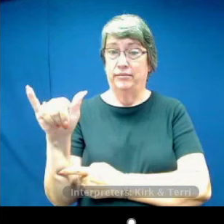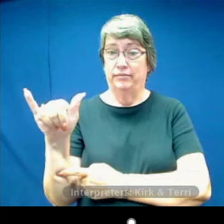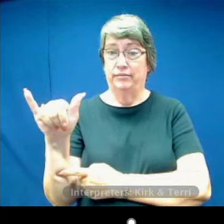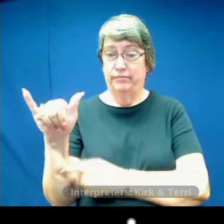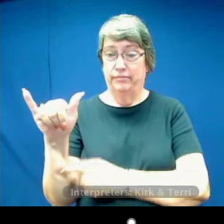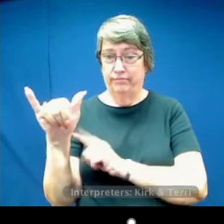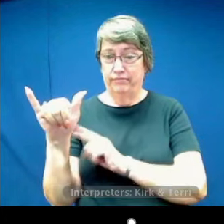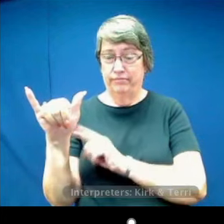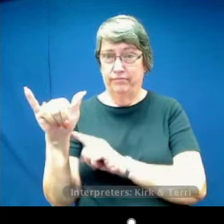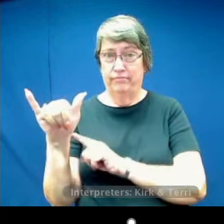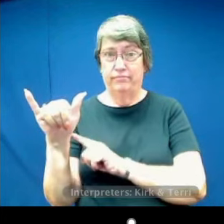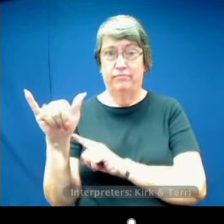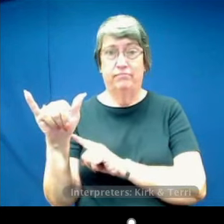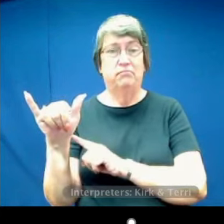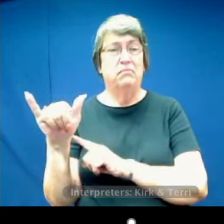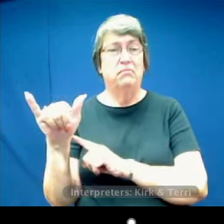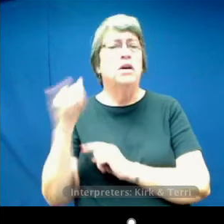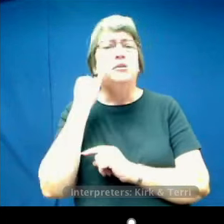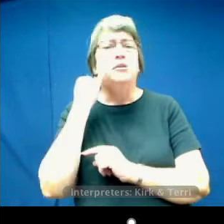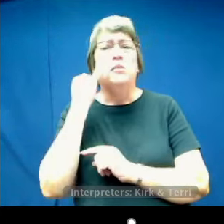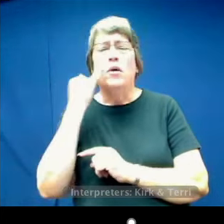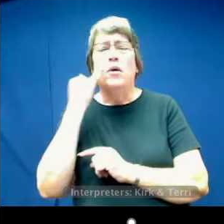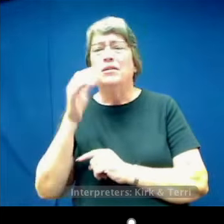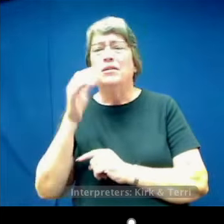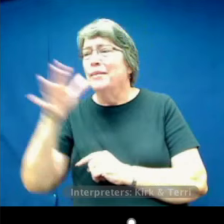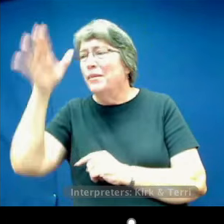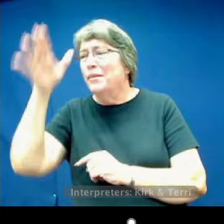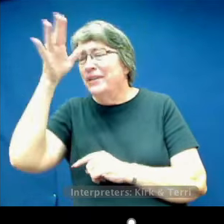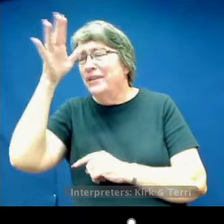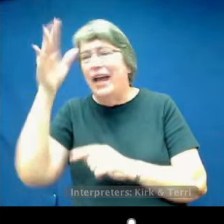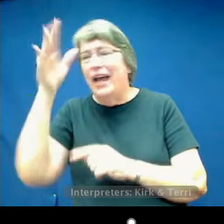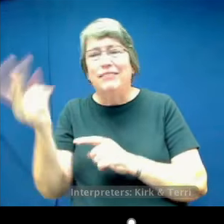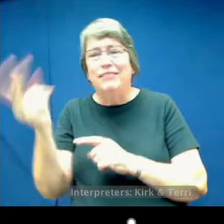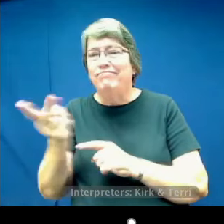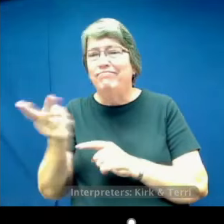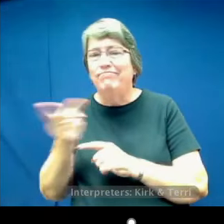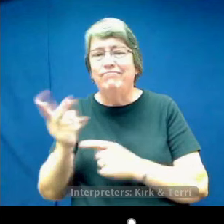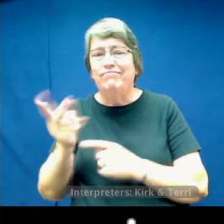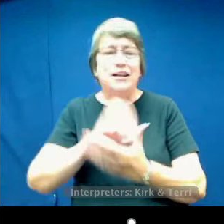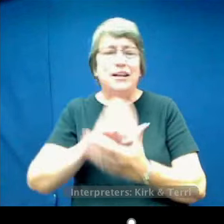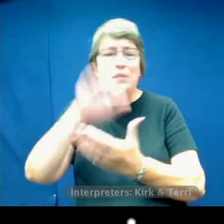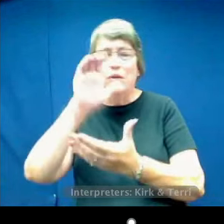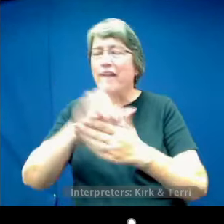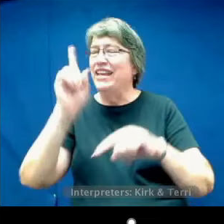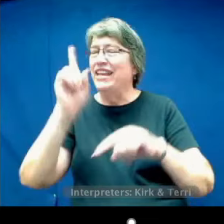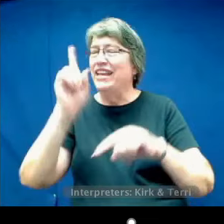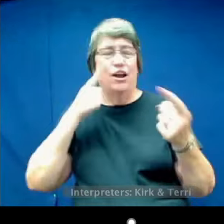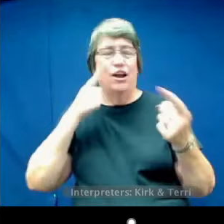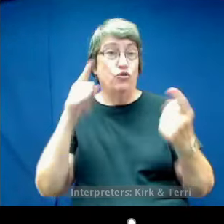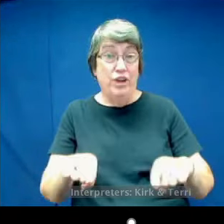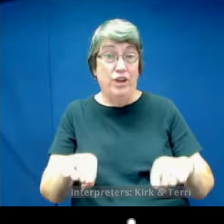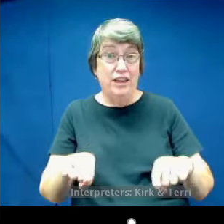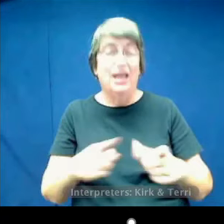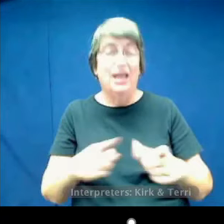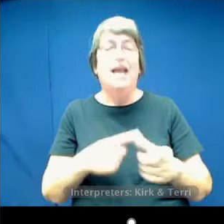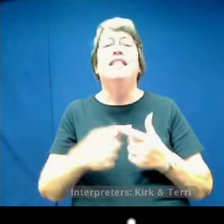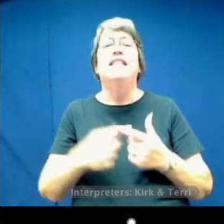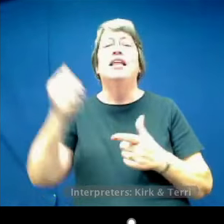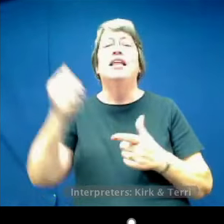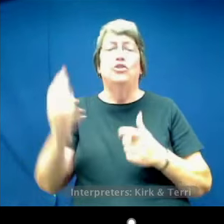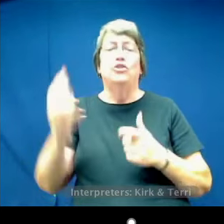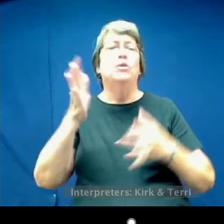If the parents can't agree on the custody of their child, then courts were going to decide custody based upon what they call the best interest of